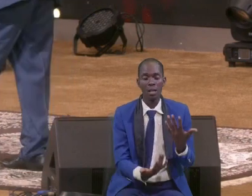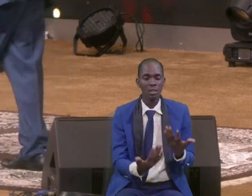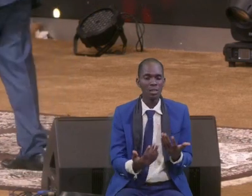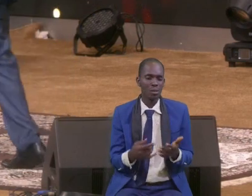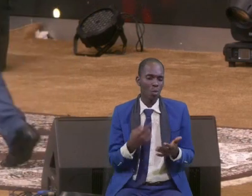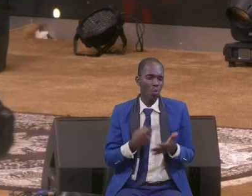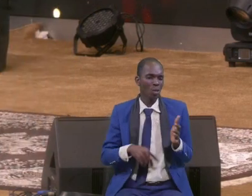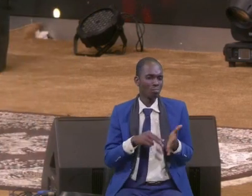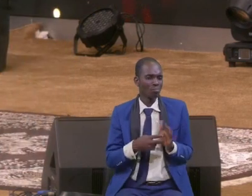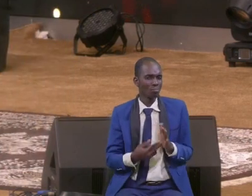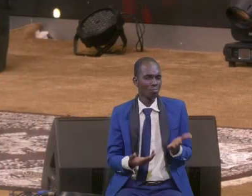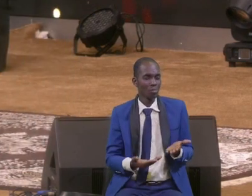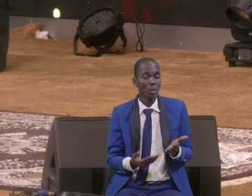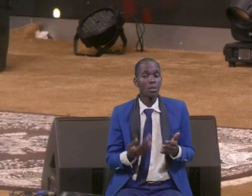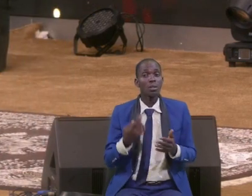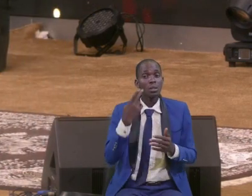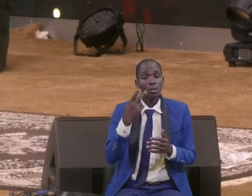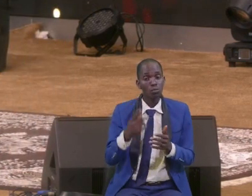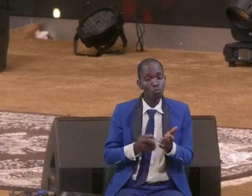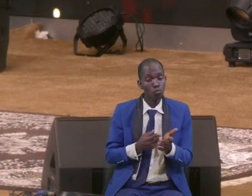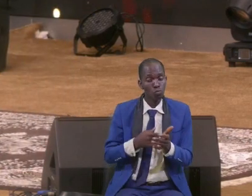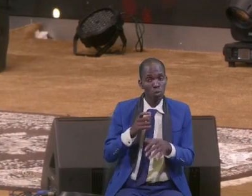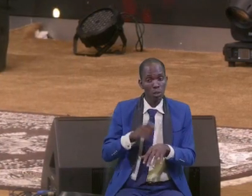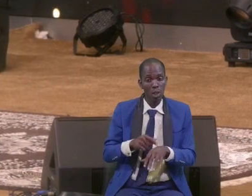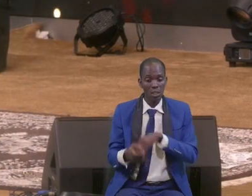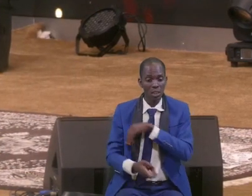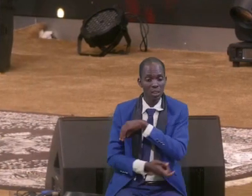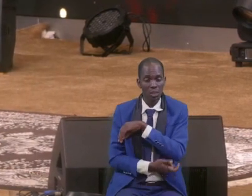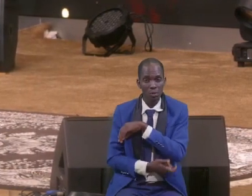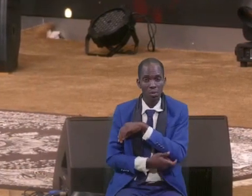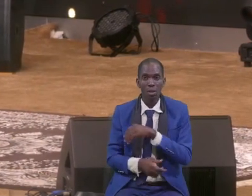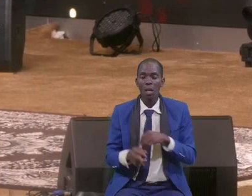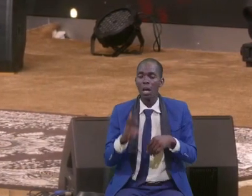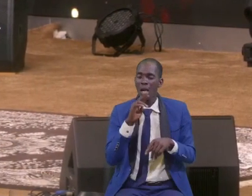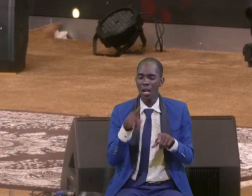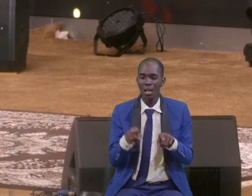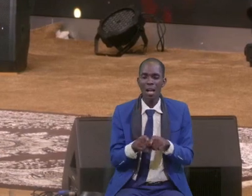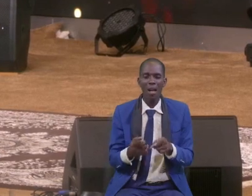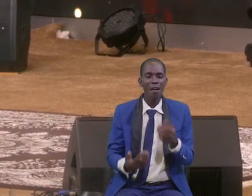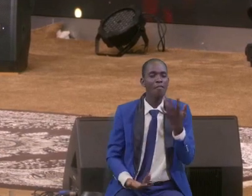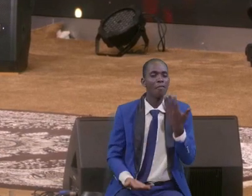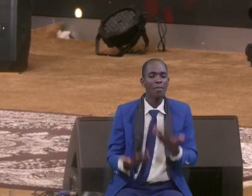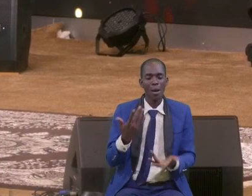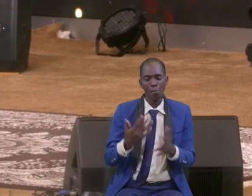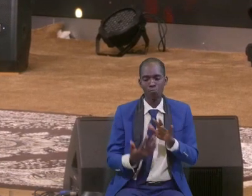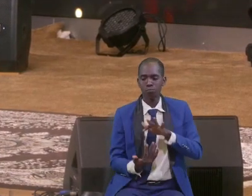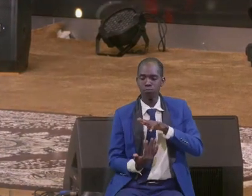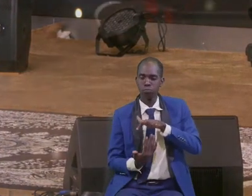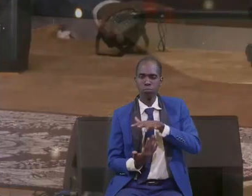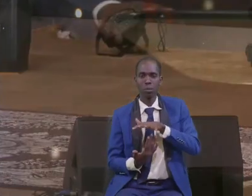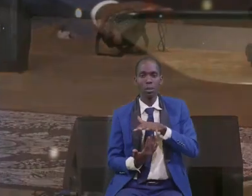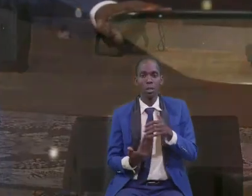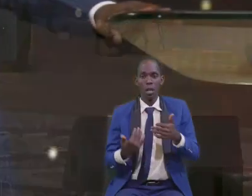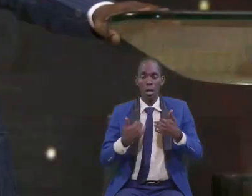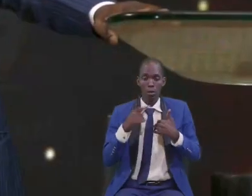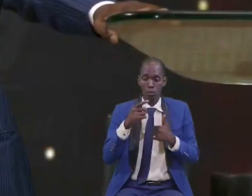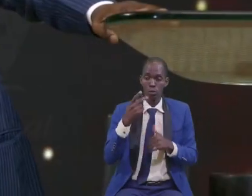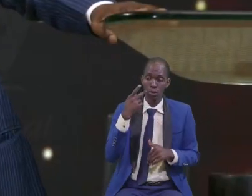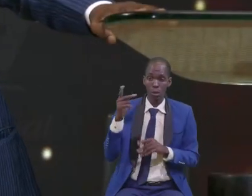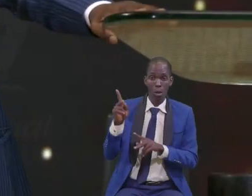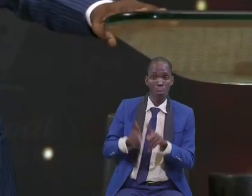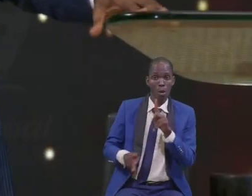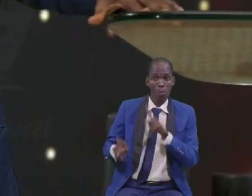know, sometimes the temptation, the trial, is like fire burning. And have you ever seen people